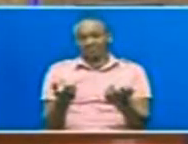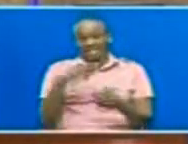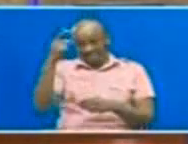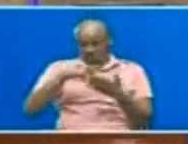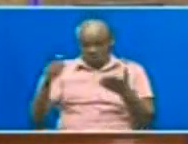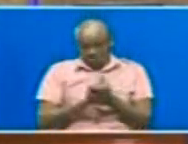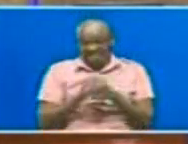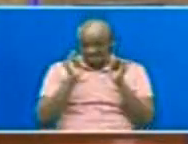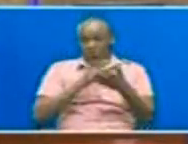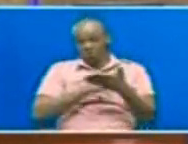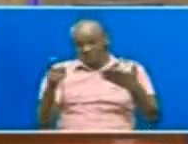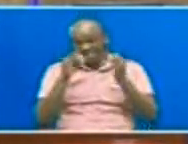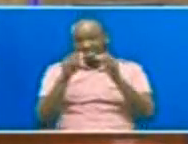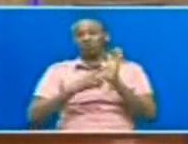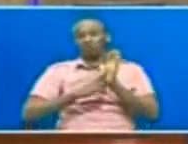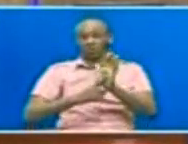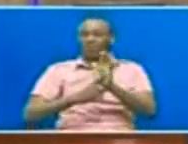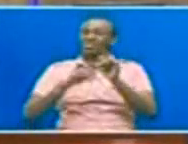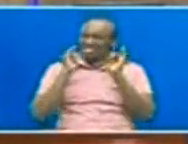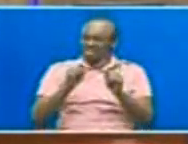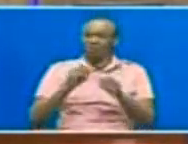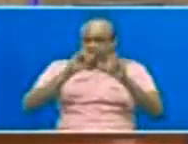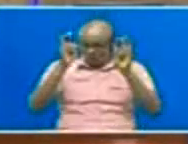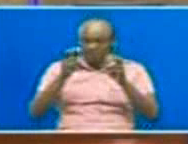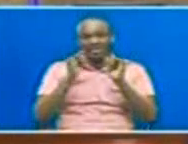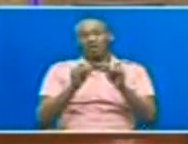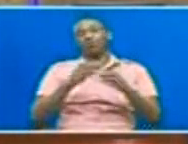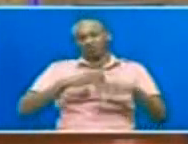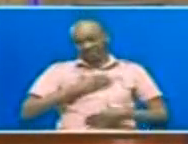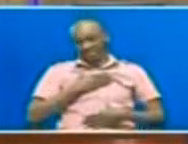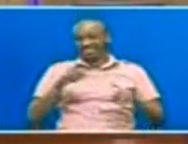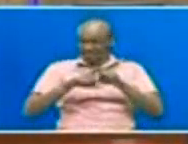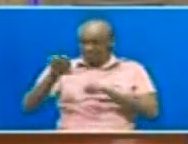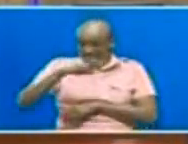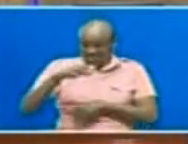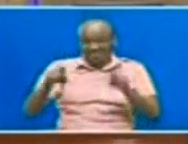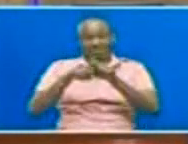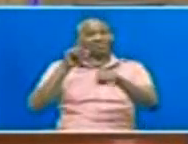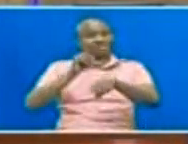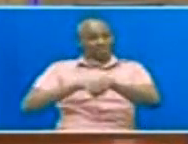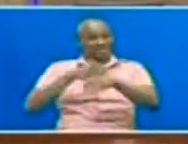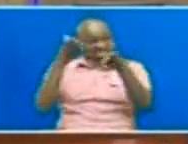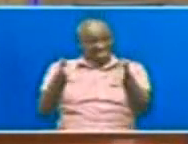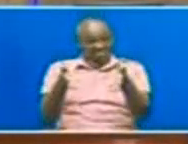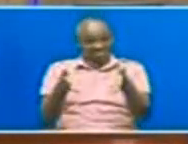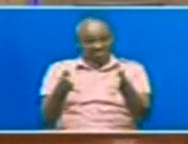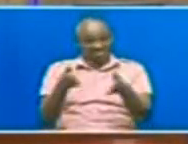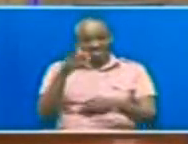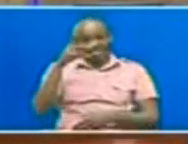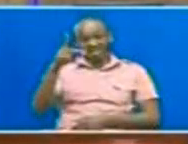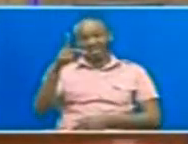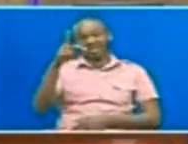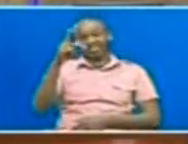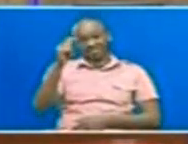Next week, new show, new topic, new guests, same place, same time, right here on